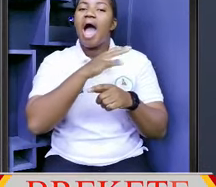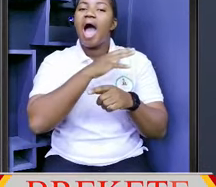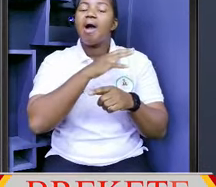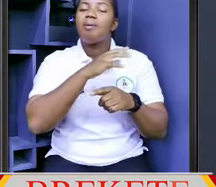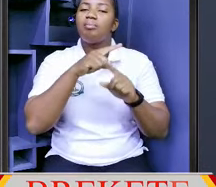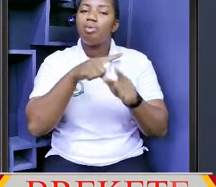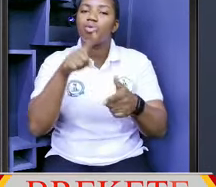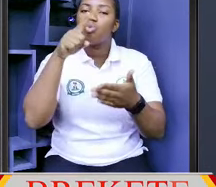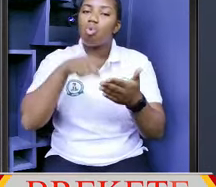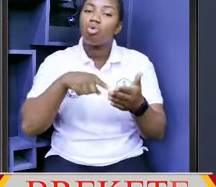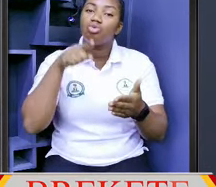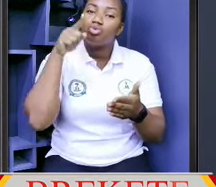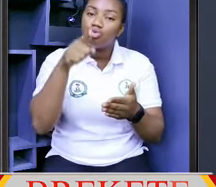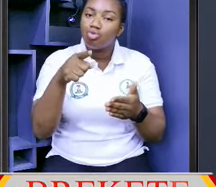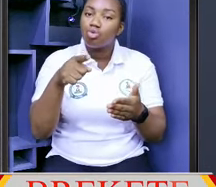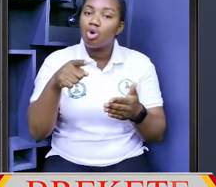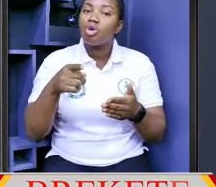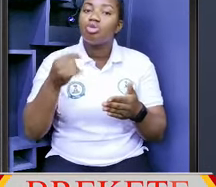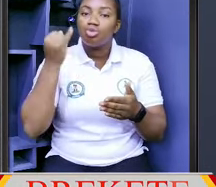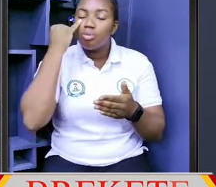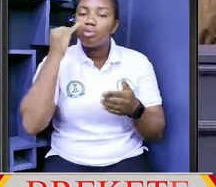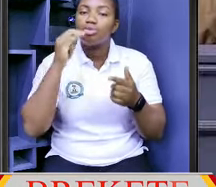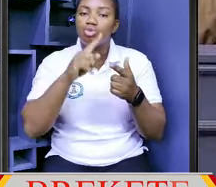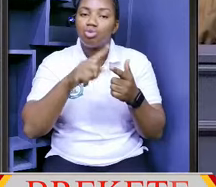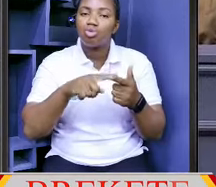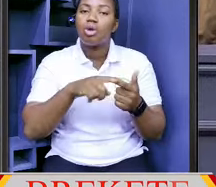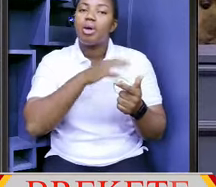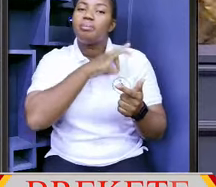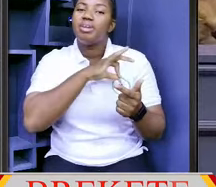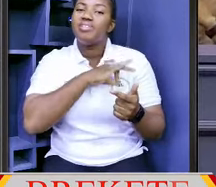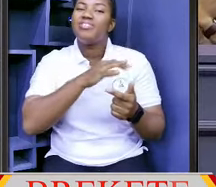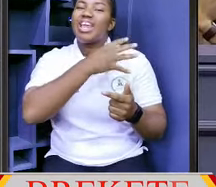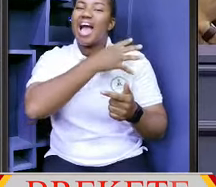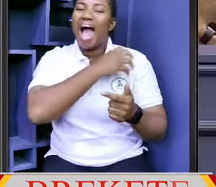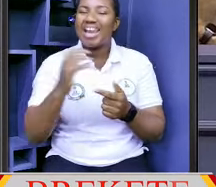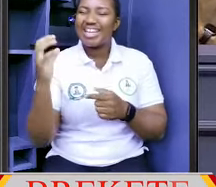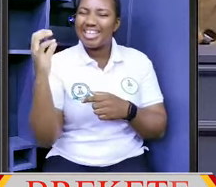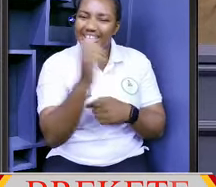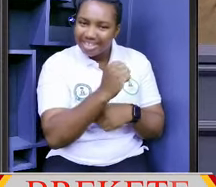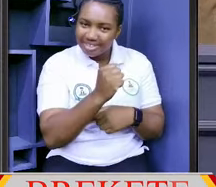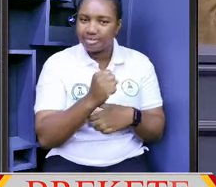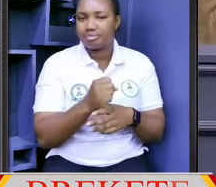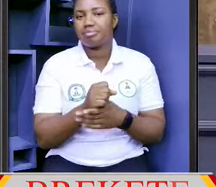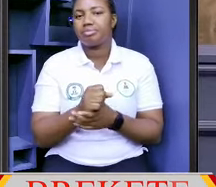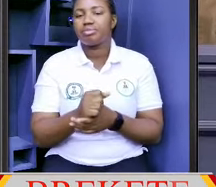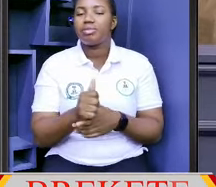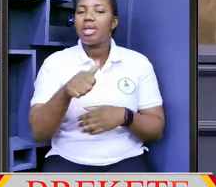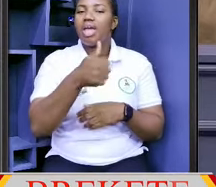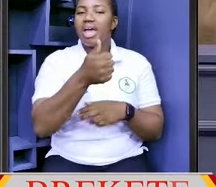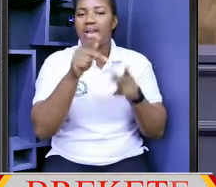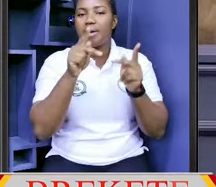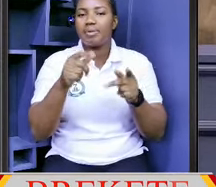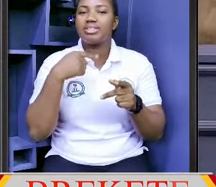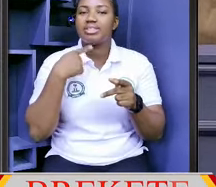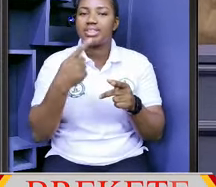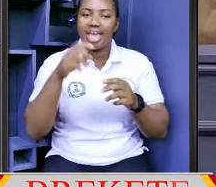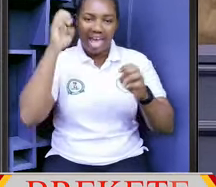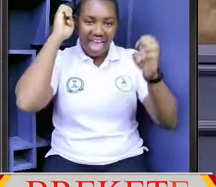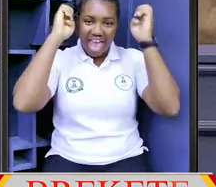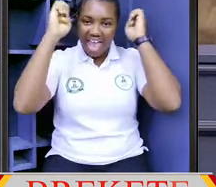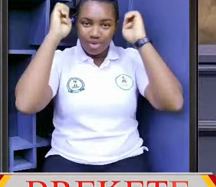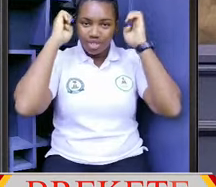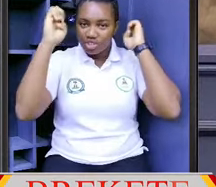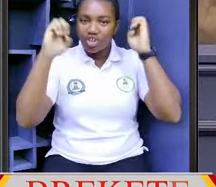Yes, because of the IQ they talk. No, ordinary president, Nasu Joseph. Dr. Sumaila, I say education. Is the education a quality